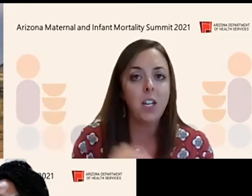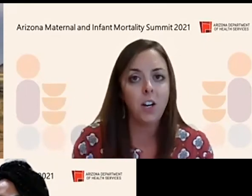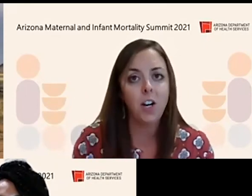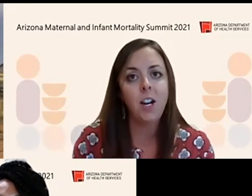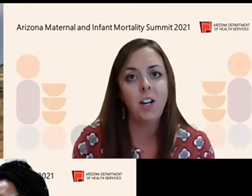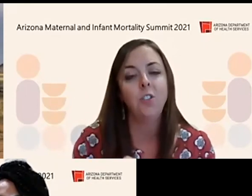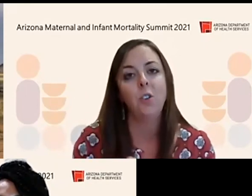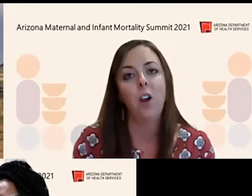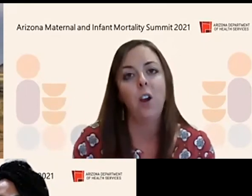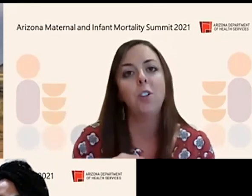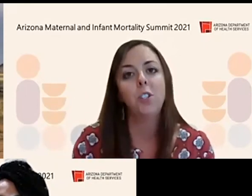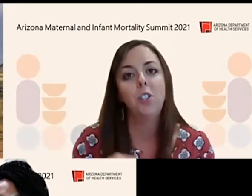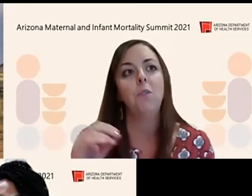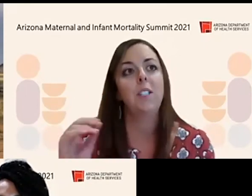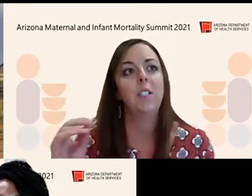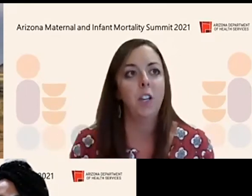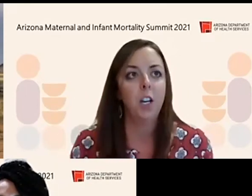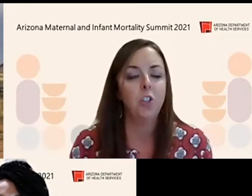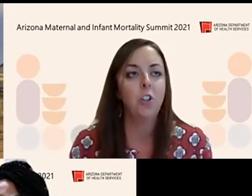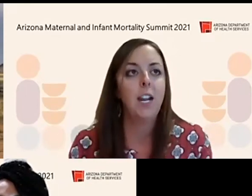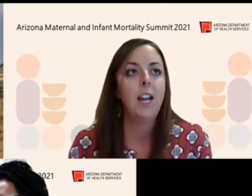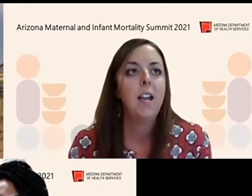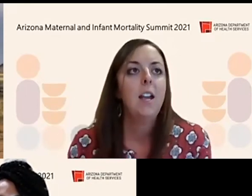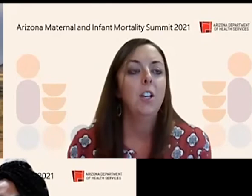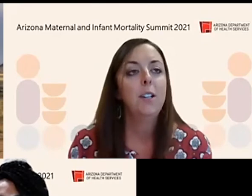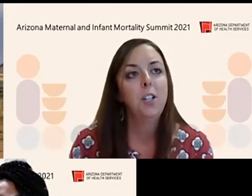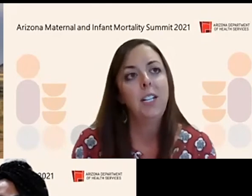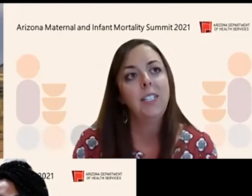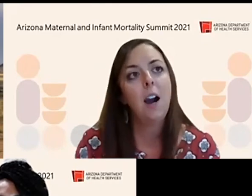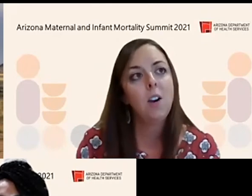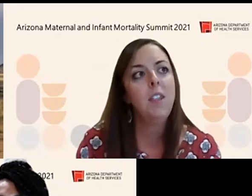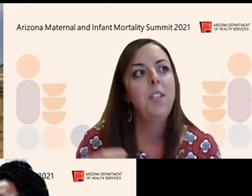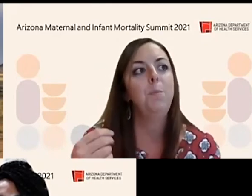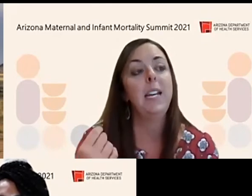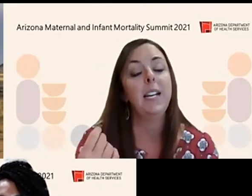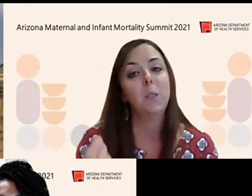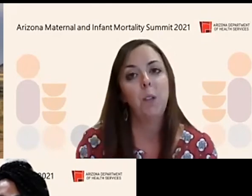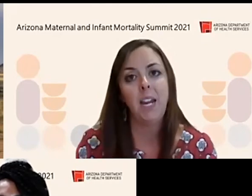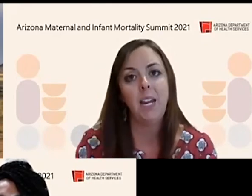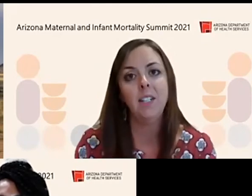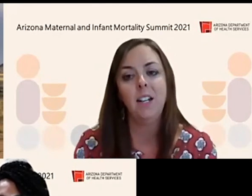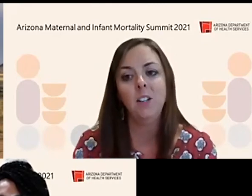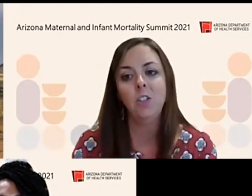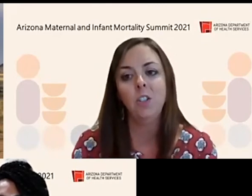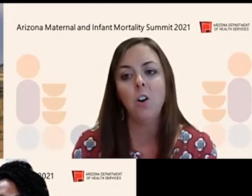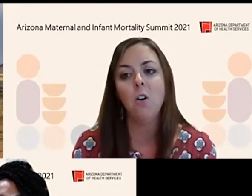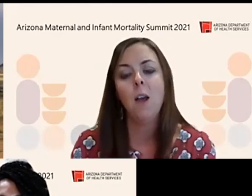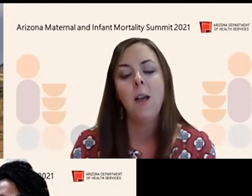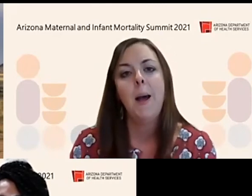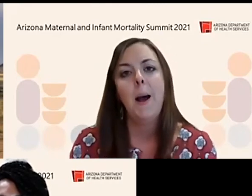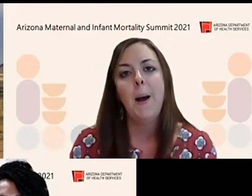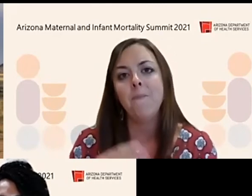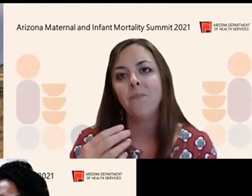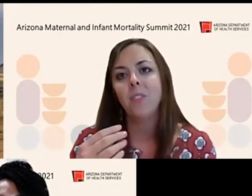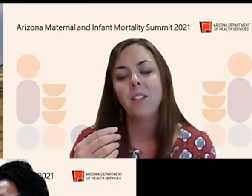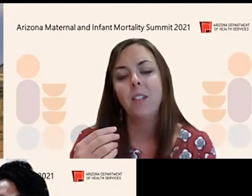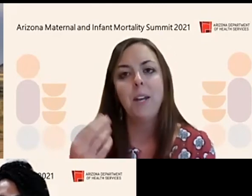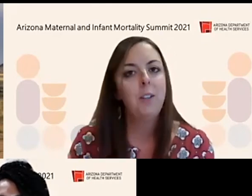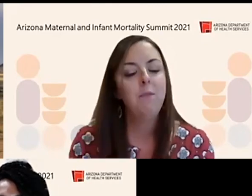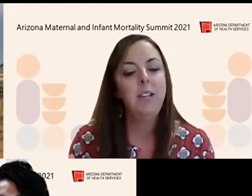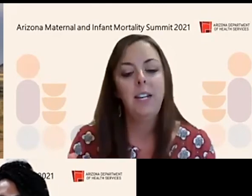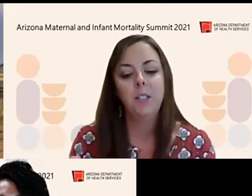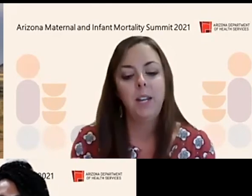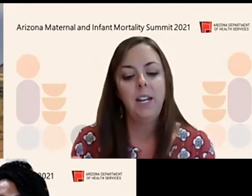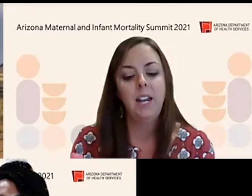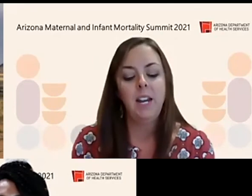different here in Arizona versus the rest of the country. The question is, how can this be explained? And so The best